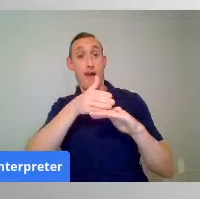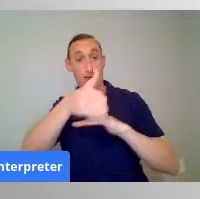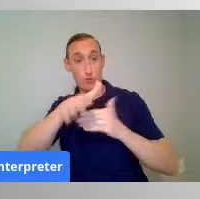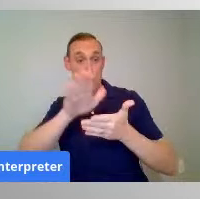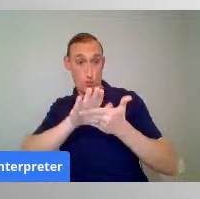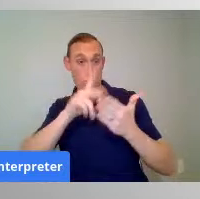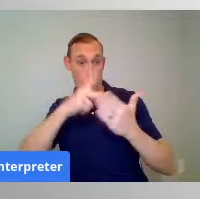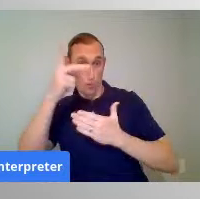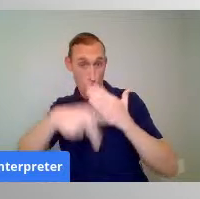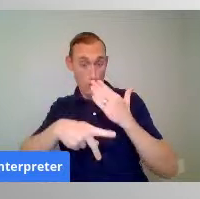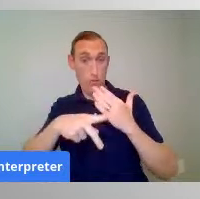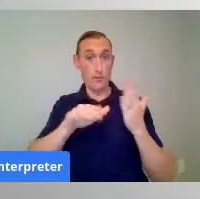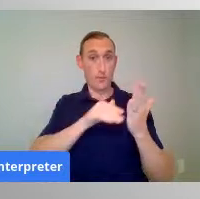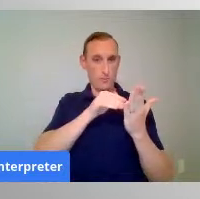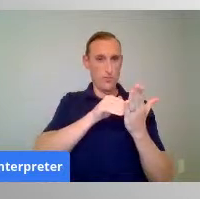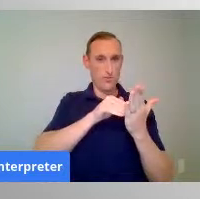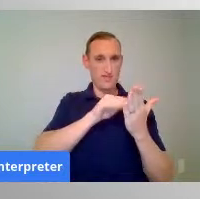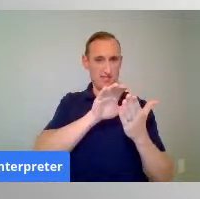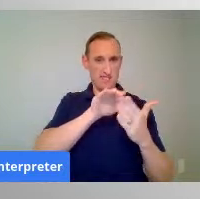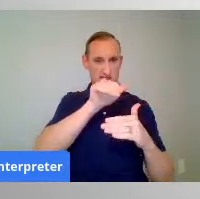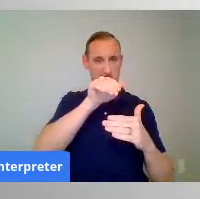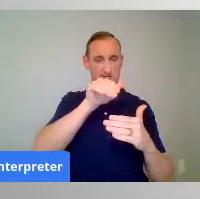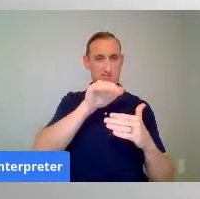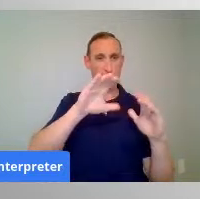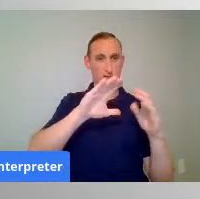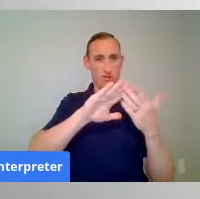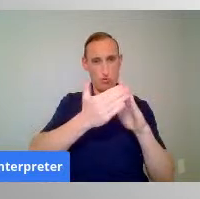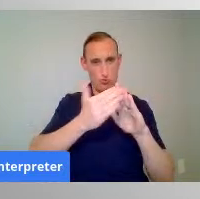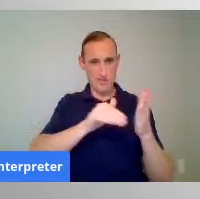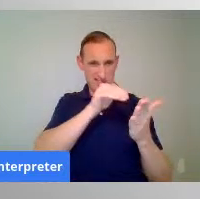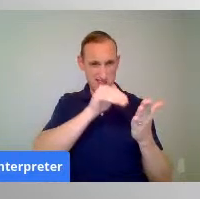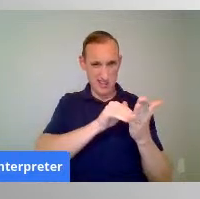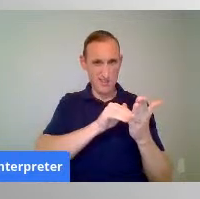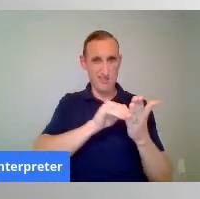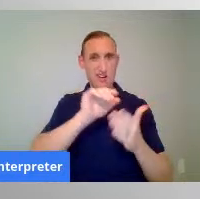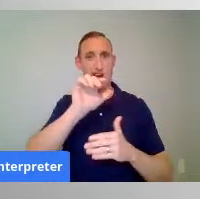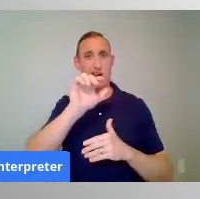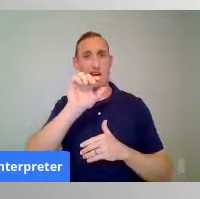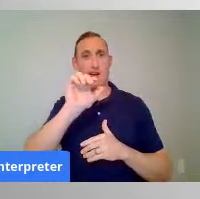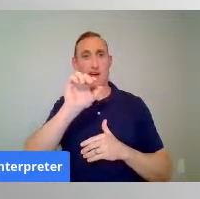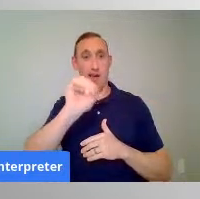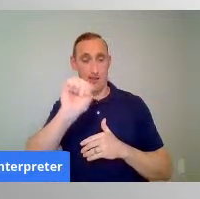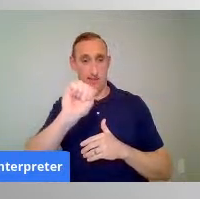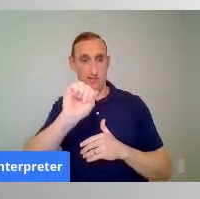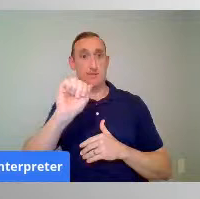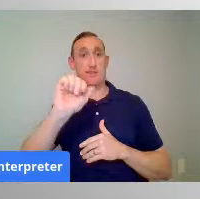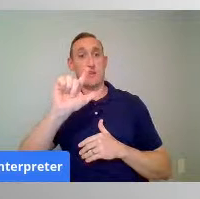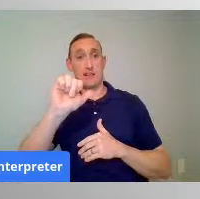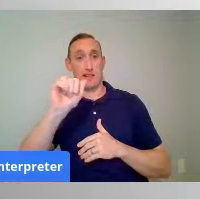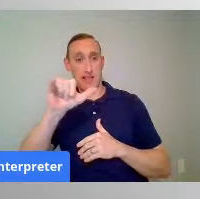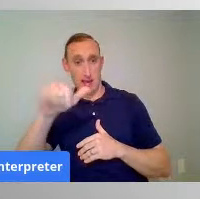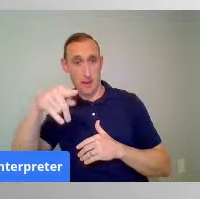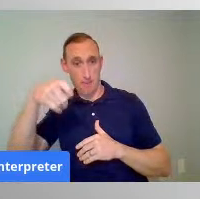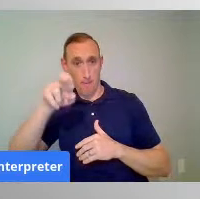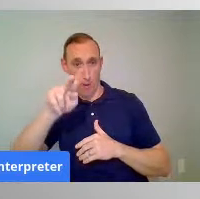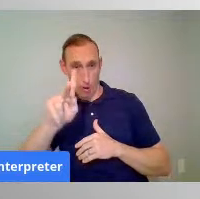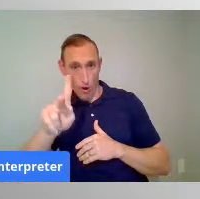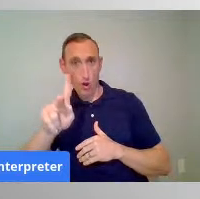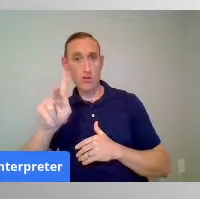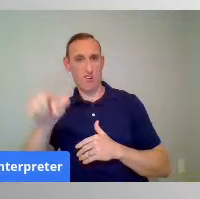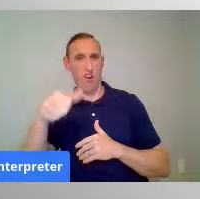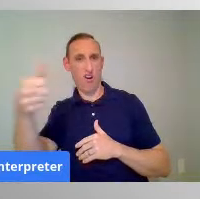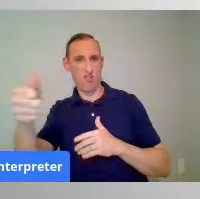Athens, Lay Park, and Rock Springs. And we've had a very successful partnership with UGA student